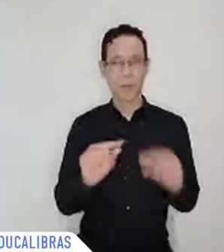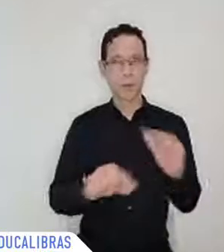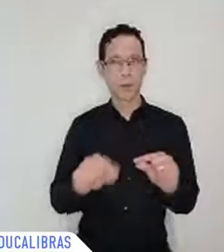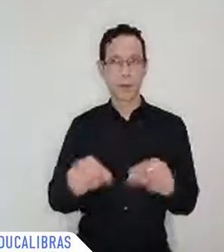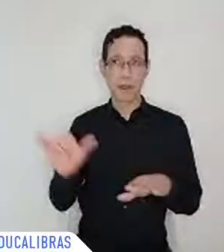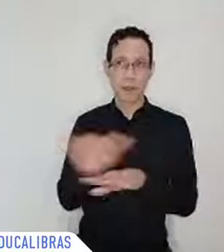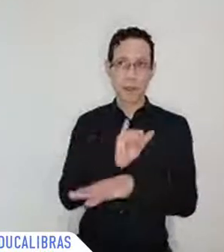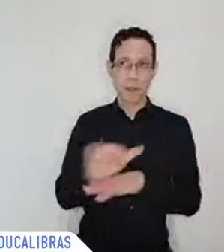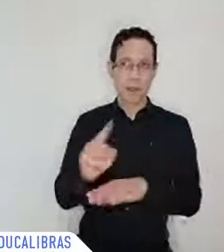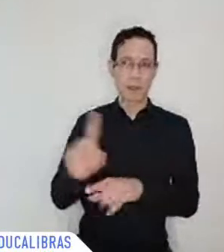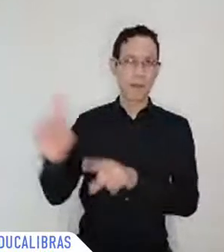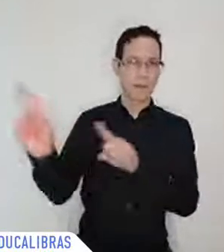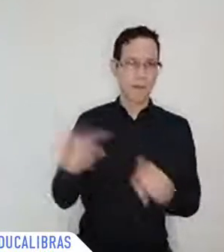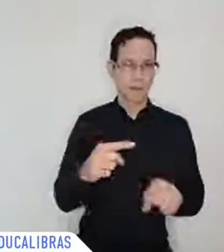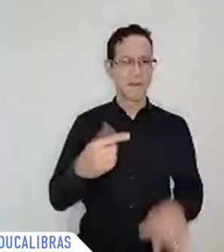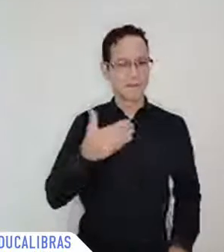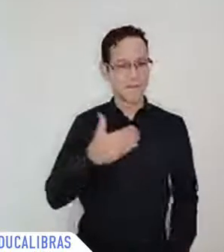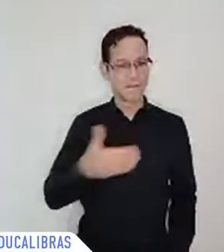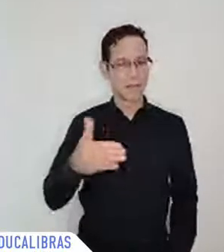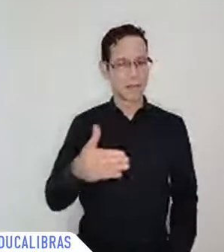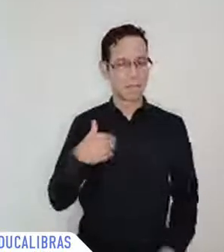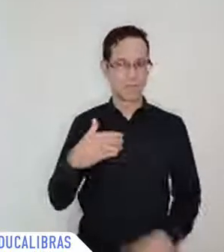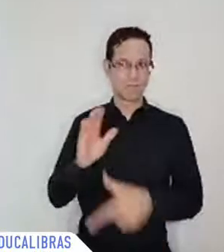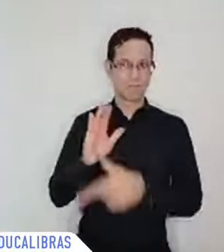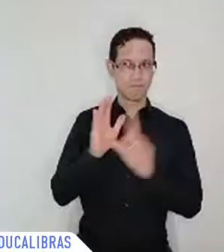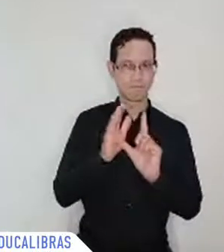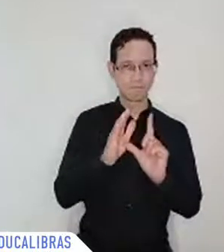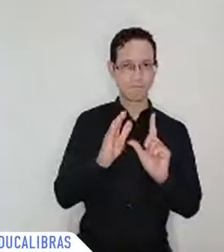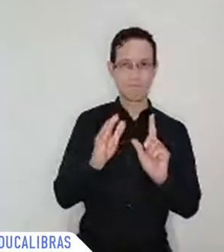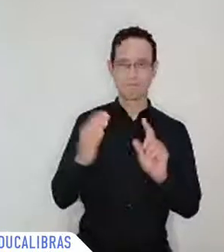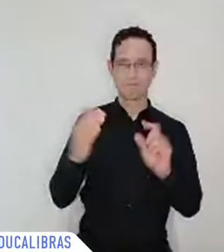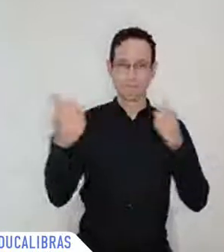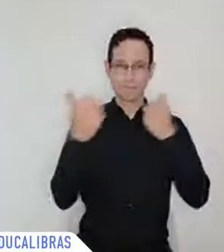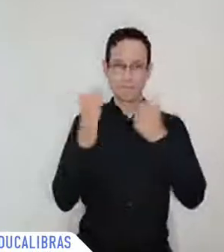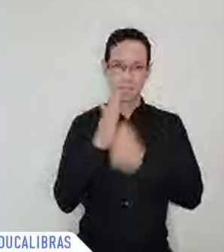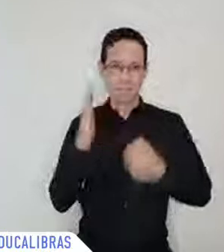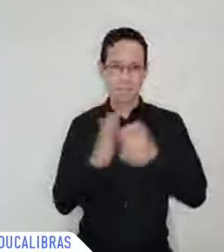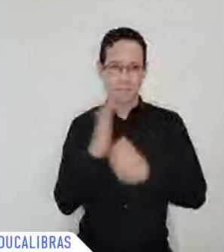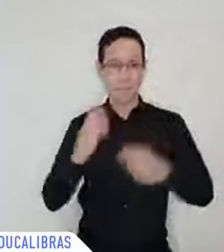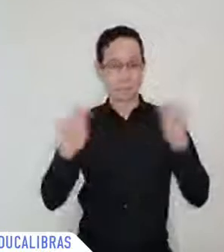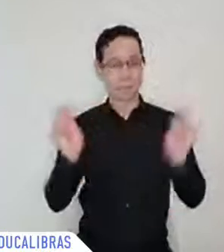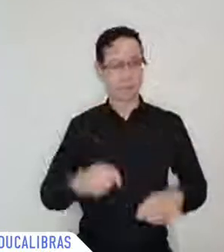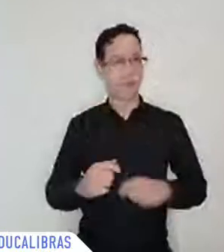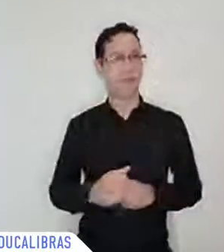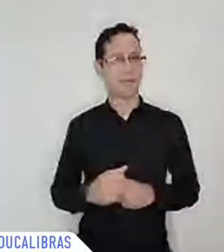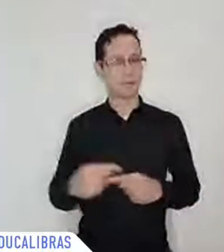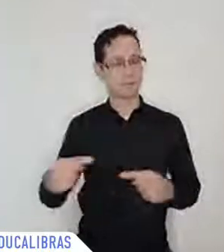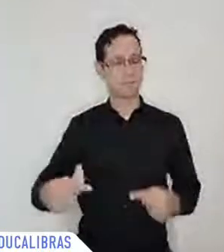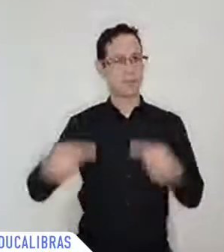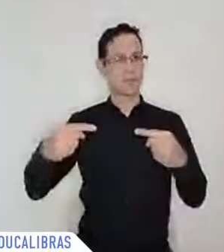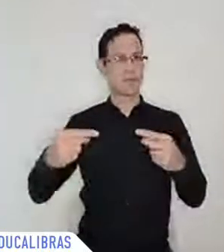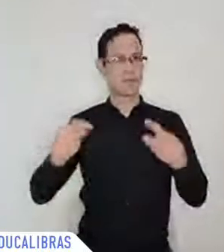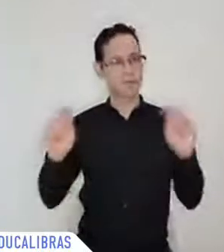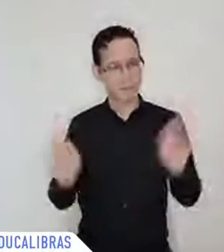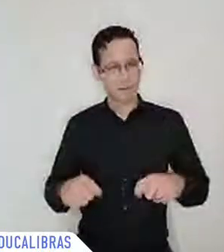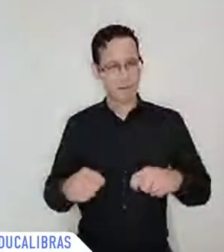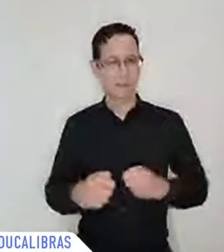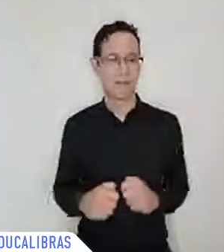the tactics that are needed so that we can anticipate some of these attacks and try